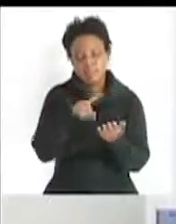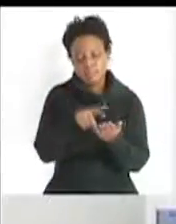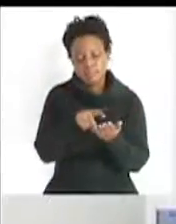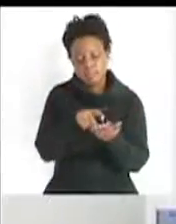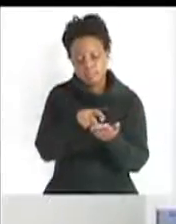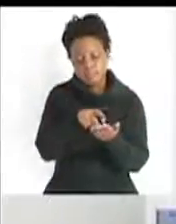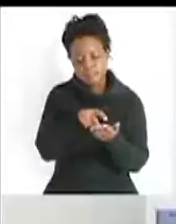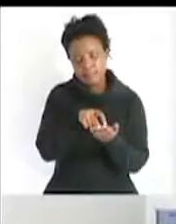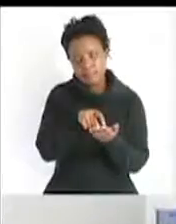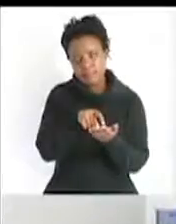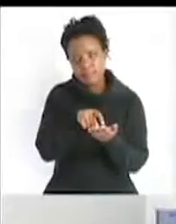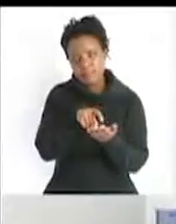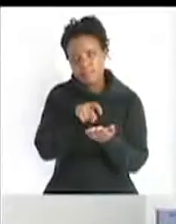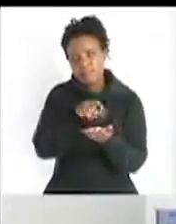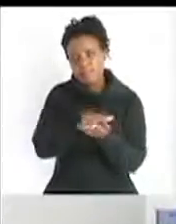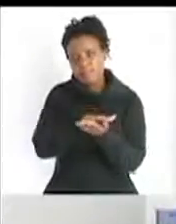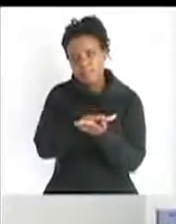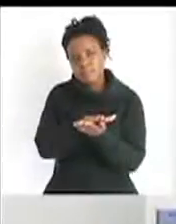sanitize our hands,